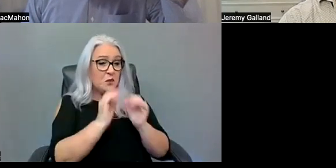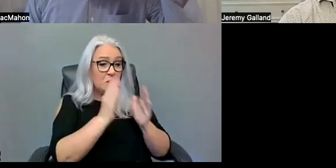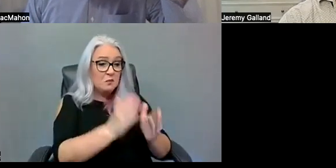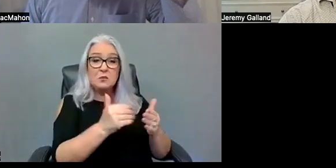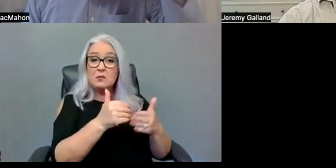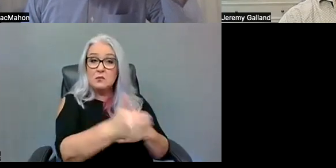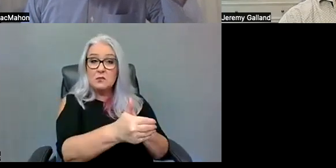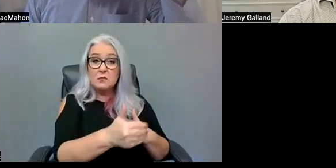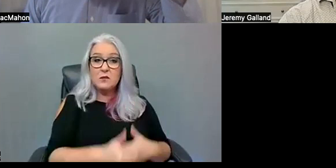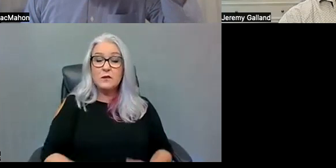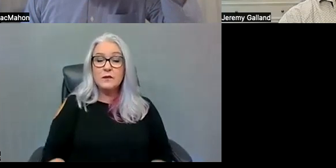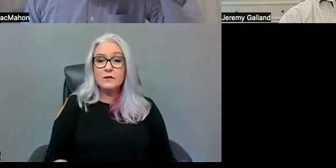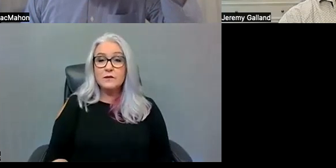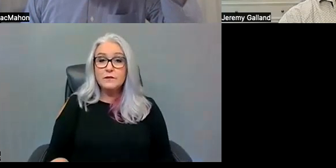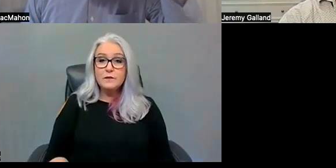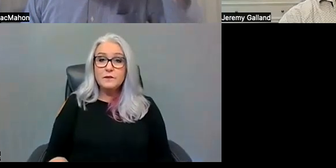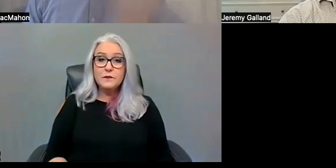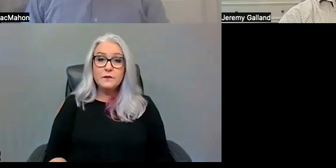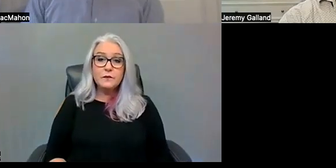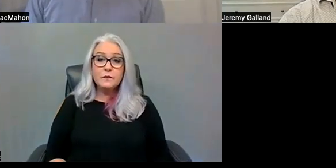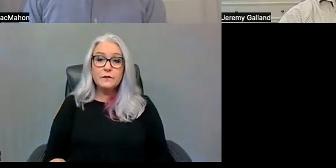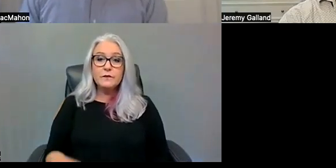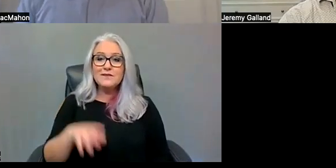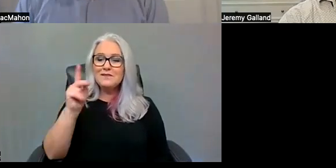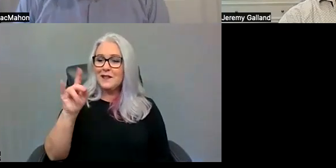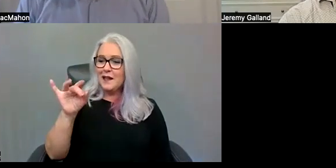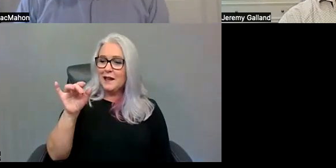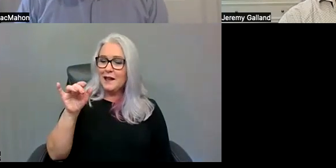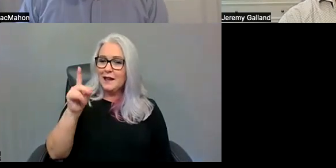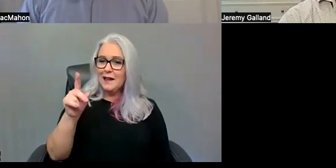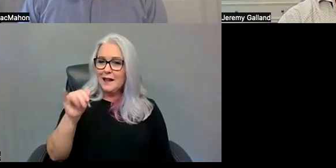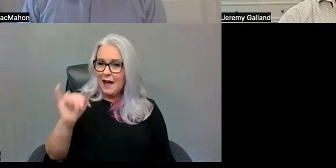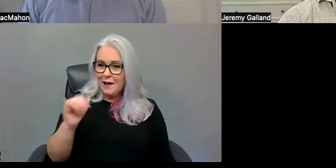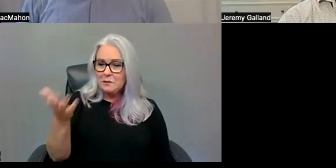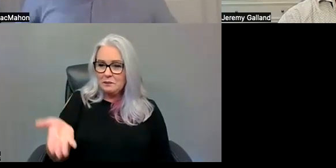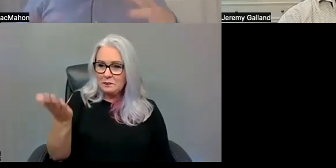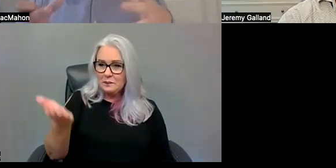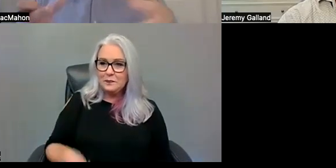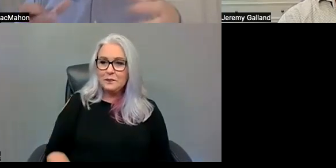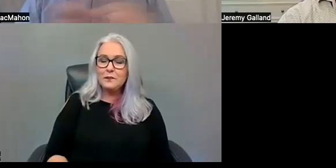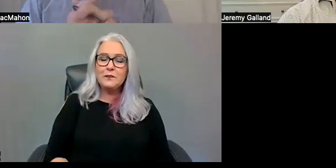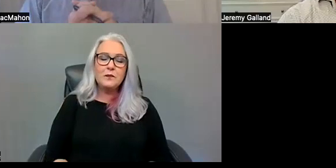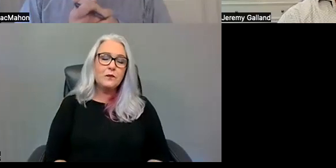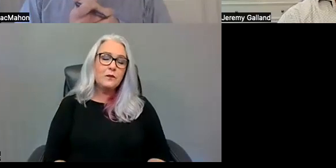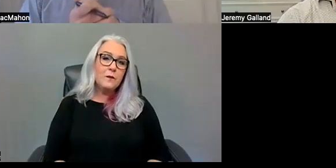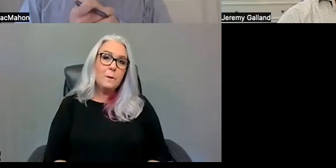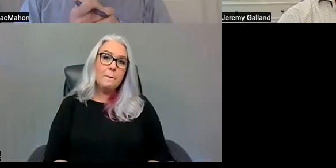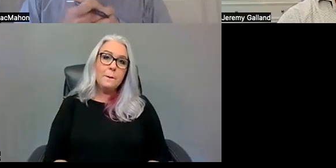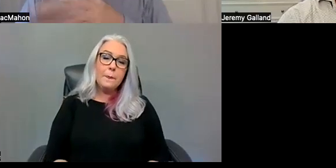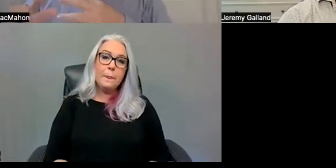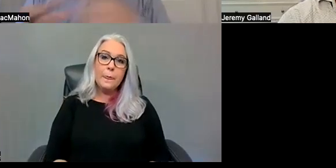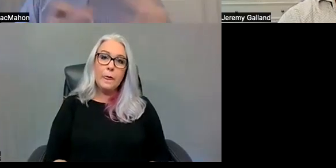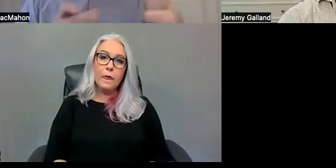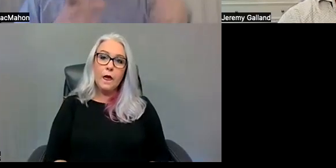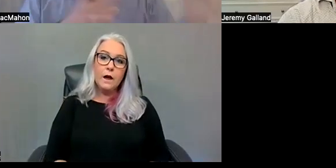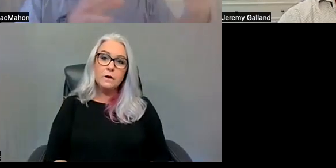Okay, thank you. MacMahon. Thank you. So there's two pieces to this,